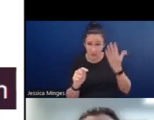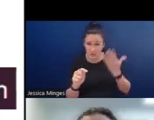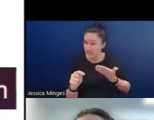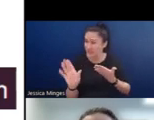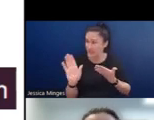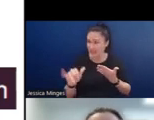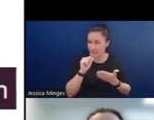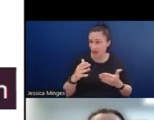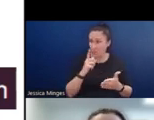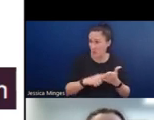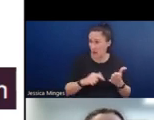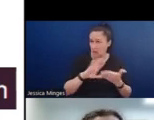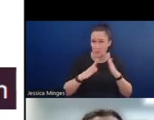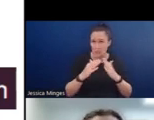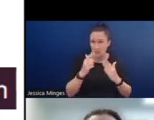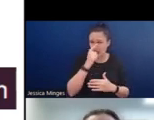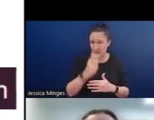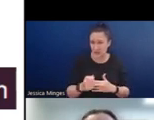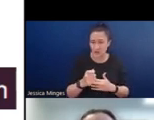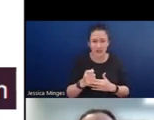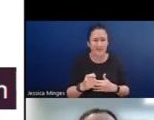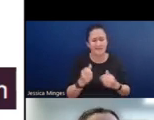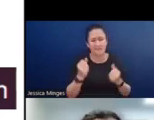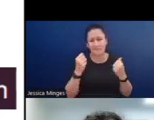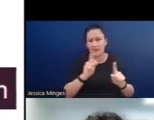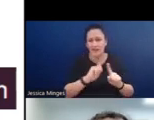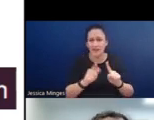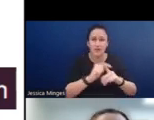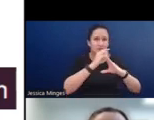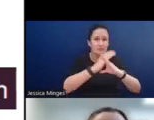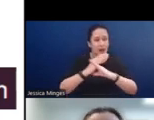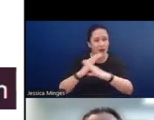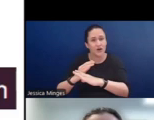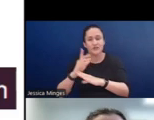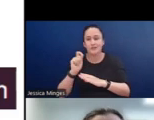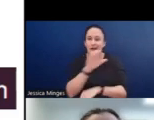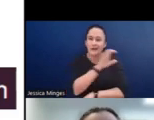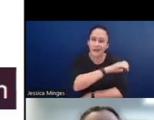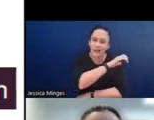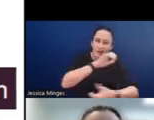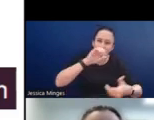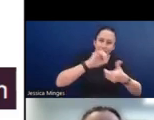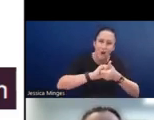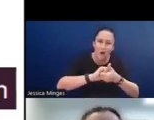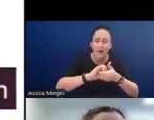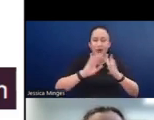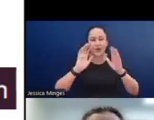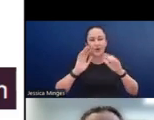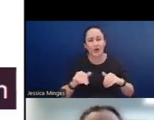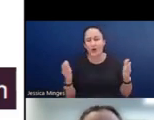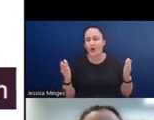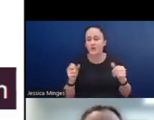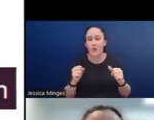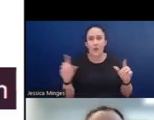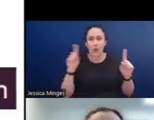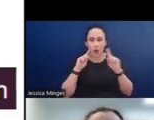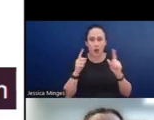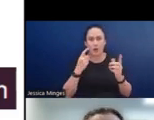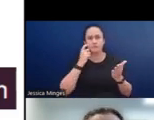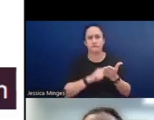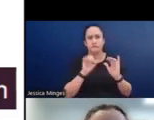one example, there were barriers and there would be a need for a clinical partner and things like that. And so we heard pretty loud and clear